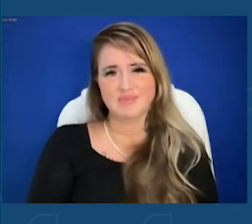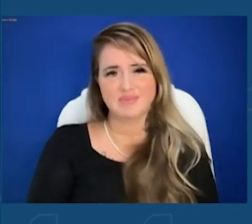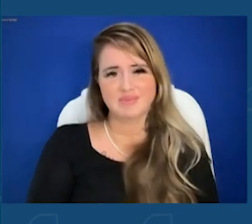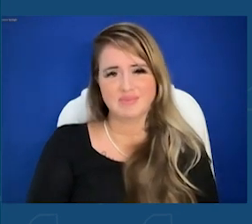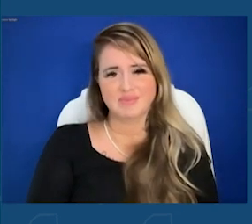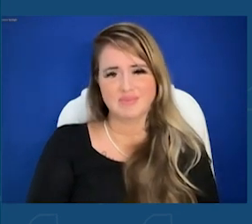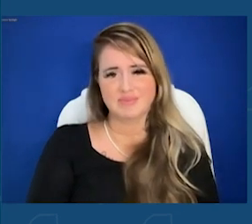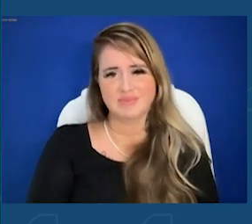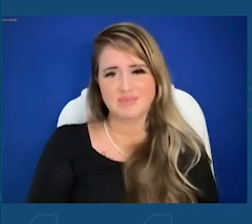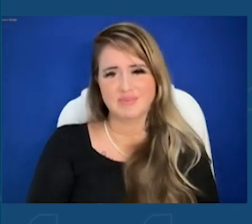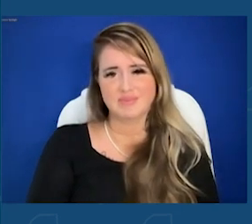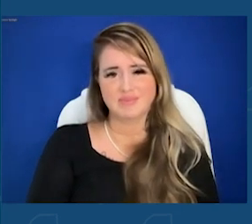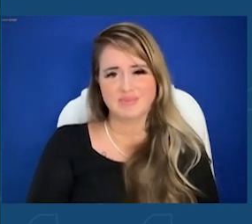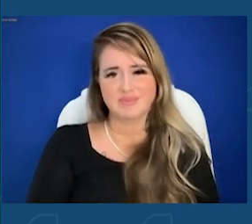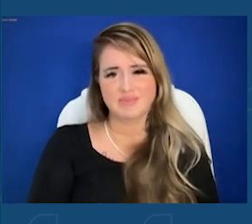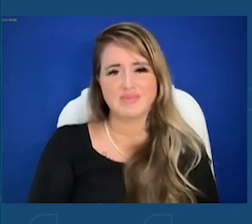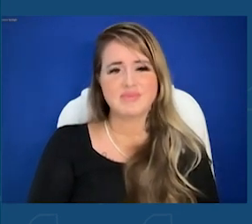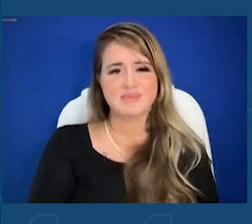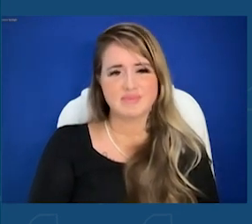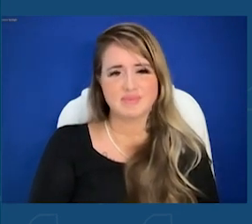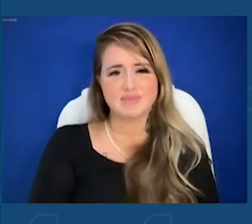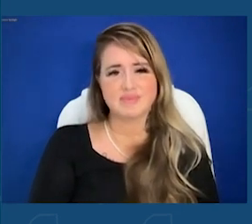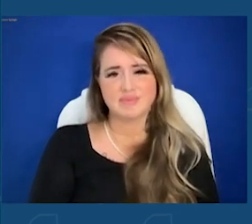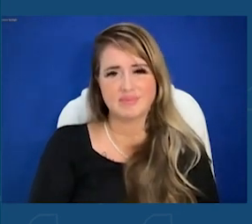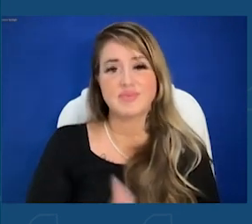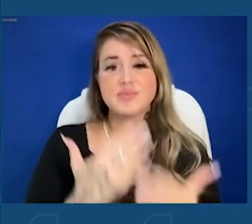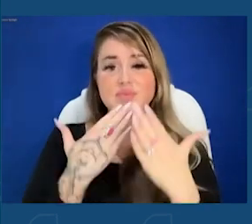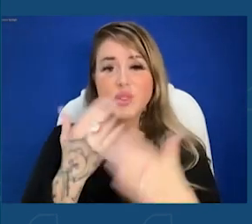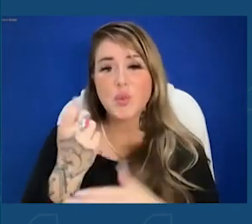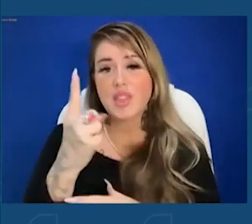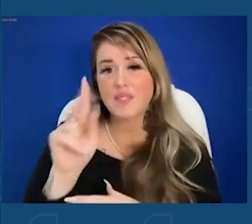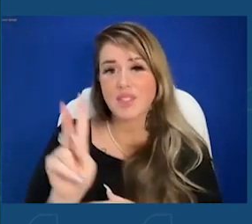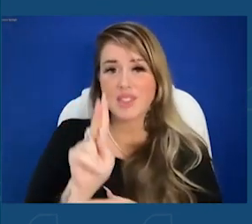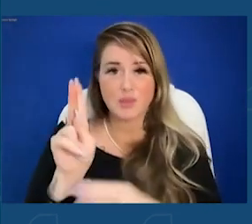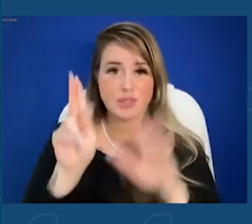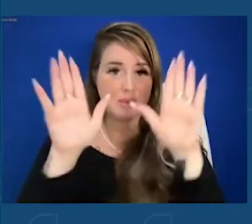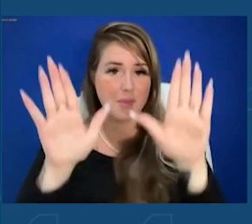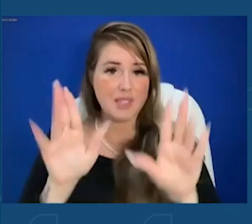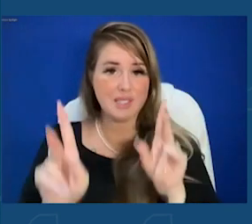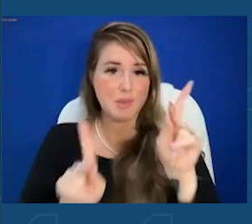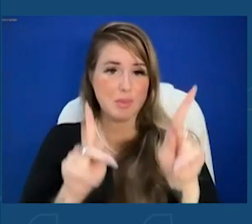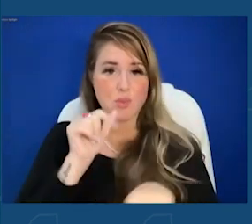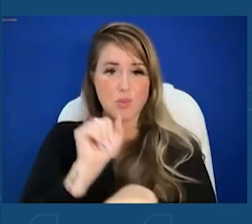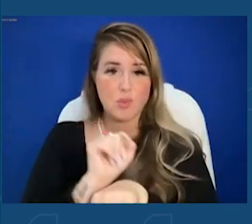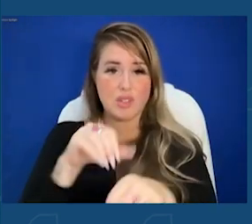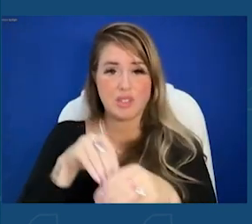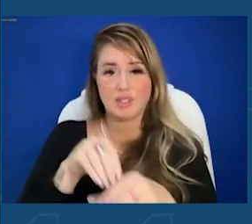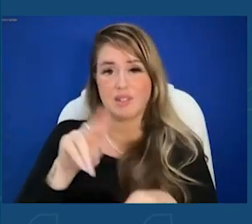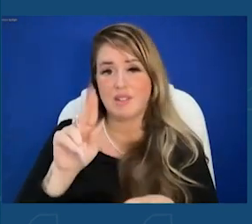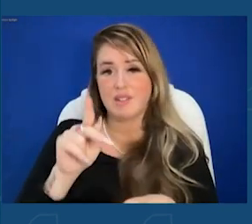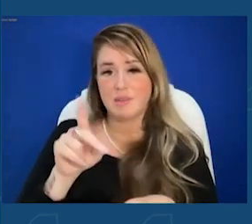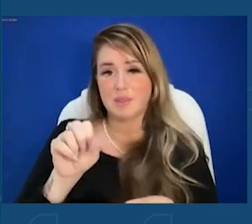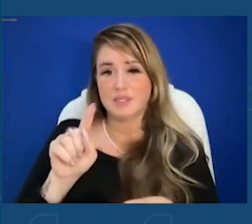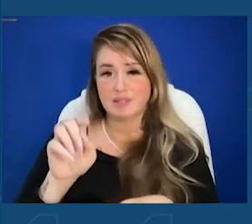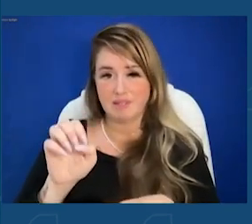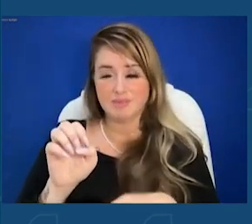And a special thanks to the 11,000 amazing people who work at Upstate. You will